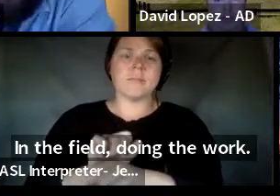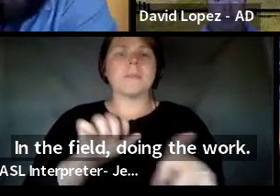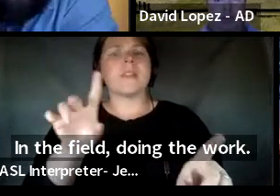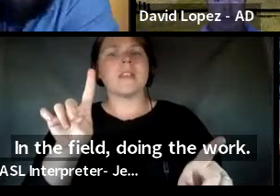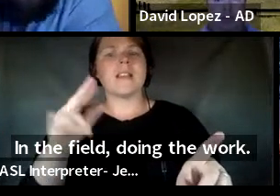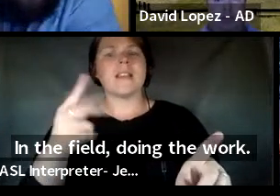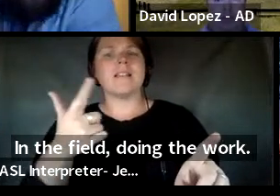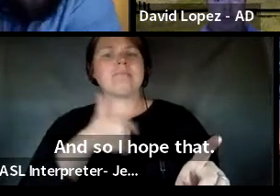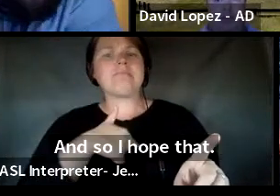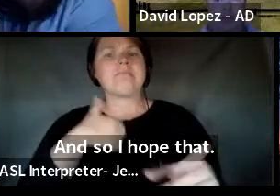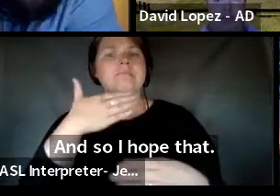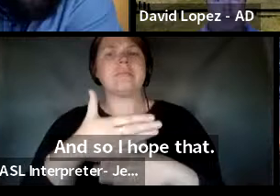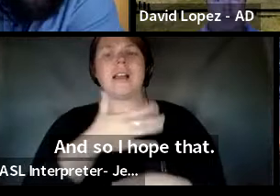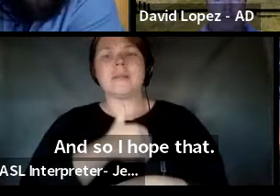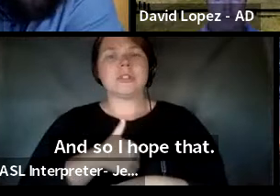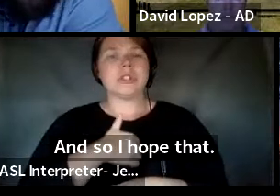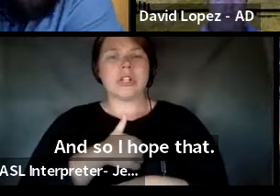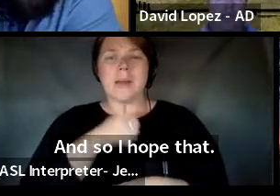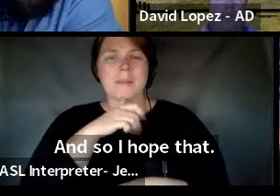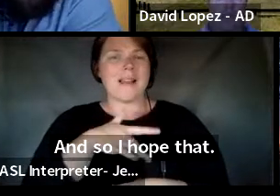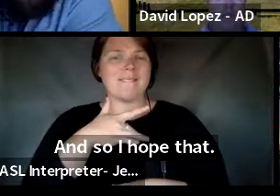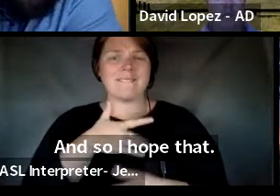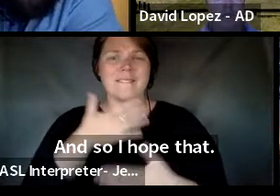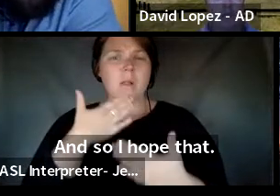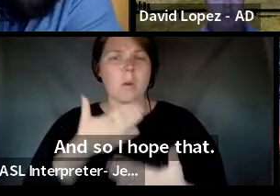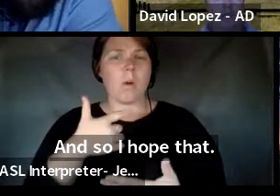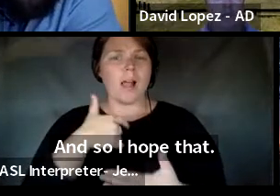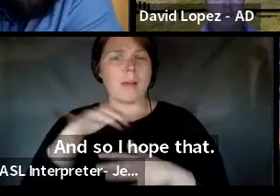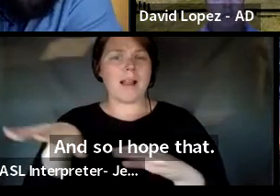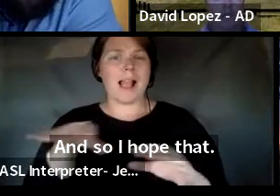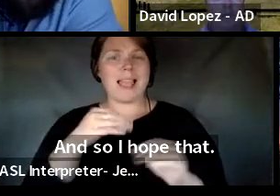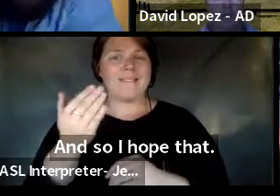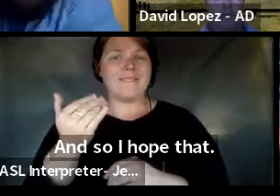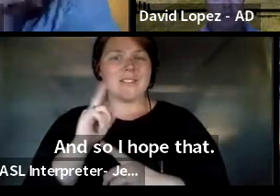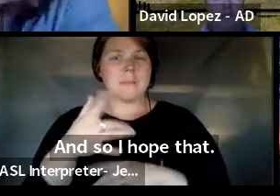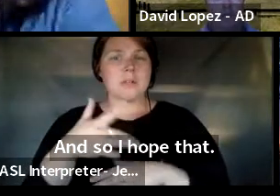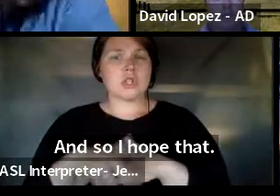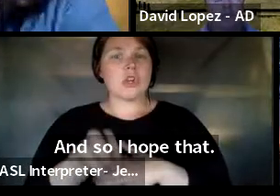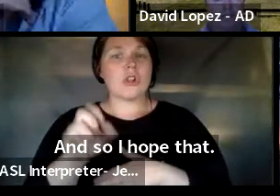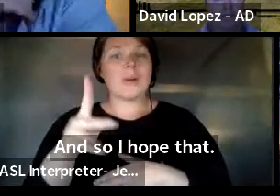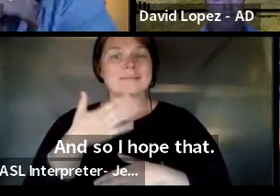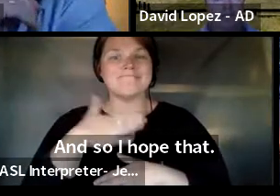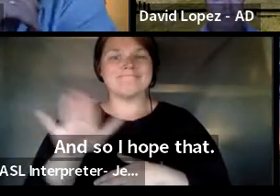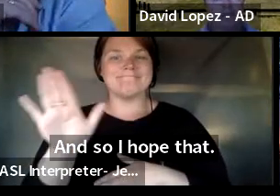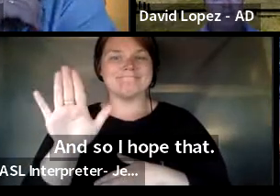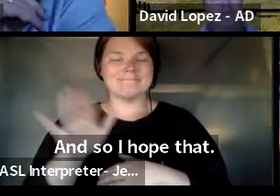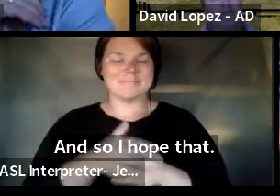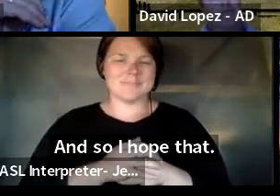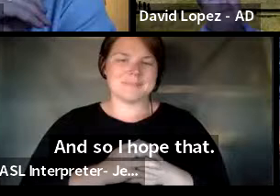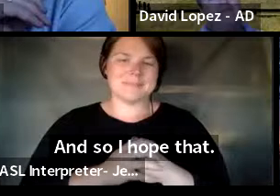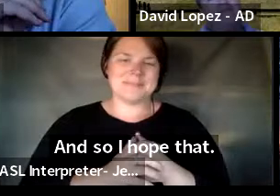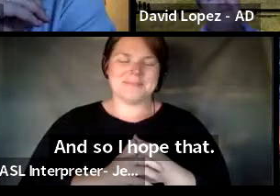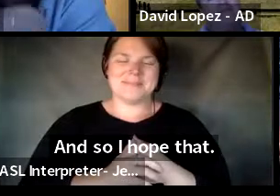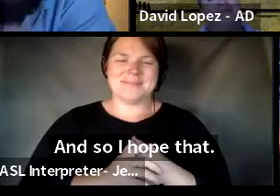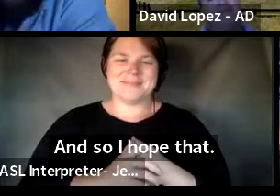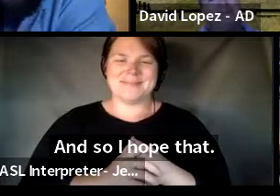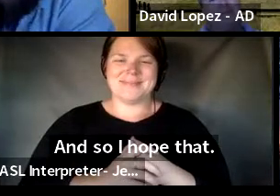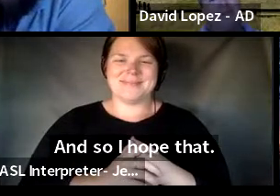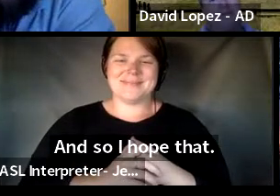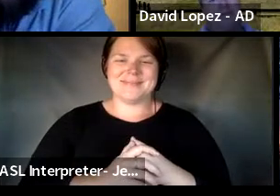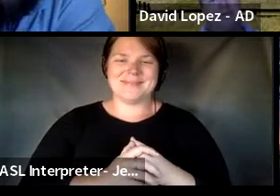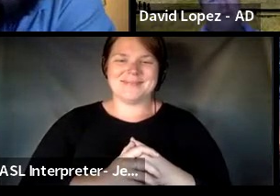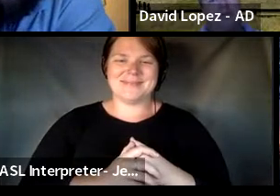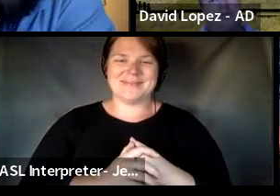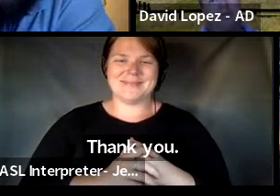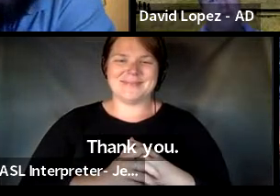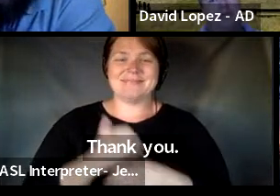the moment. I'm not feeling well, so I'm gonna leave 15 minutes early, okay? Thank you. Feel Sorry better, for